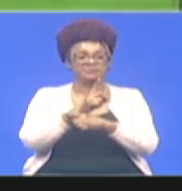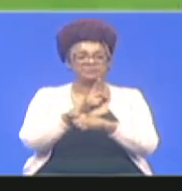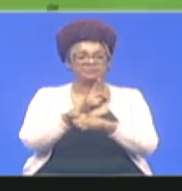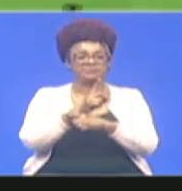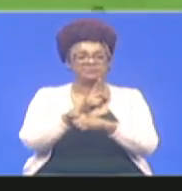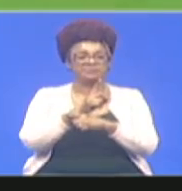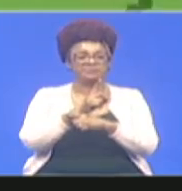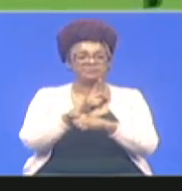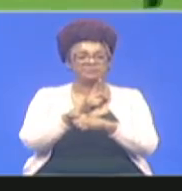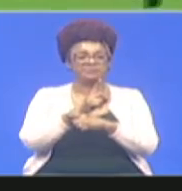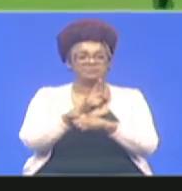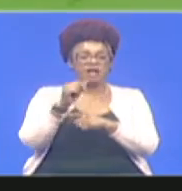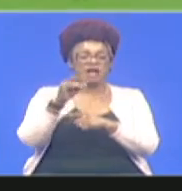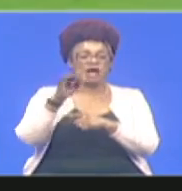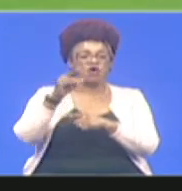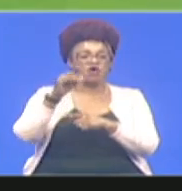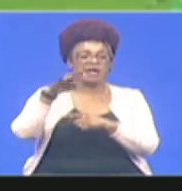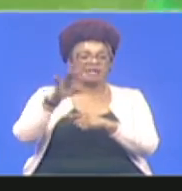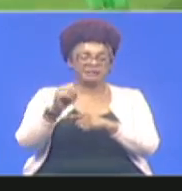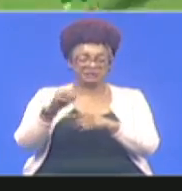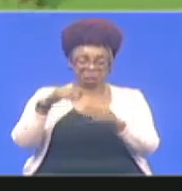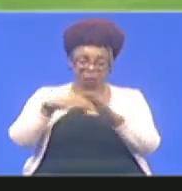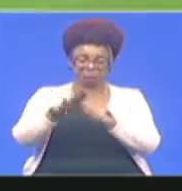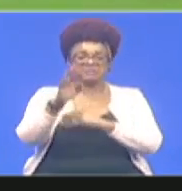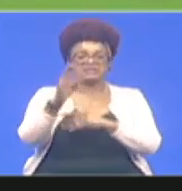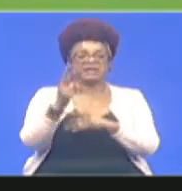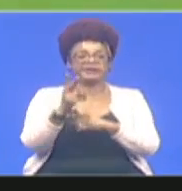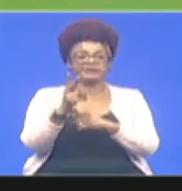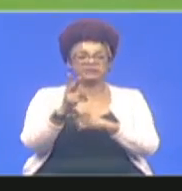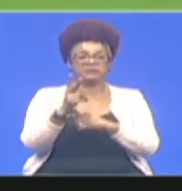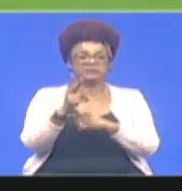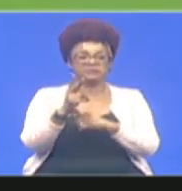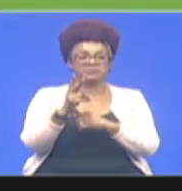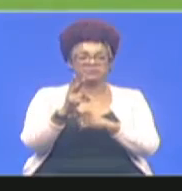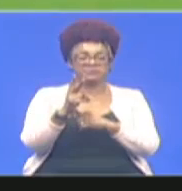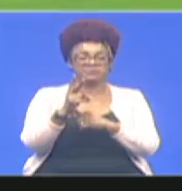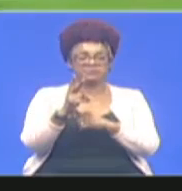before Lawrence Juma doubled it in the 33rd.